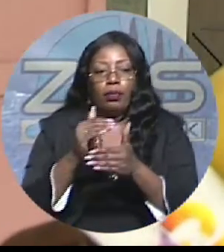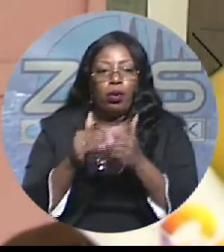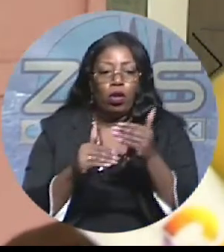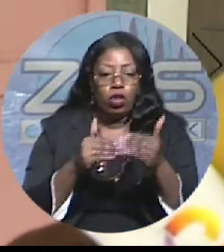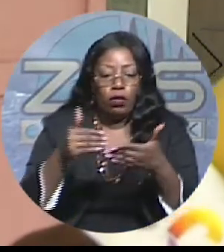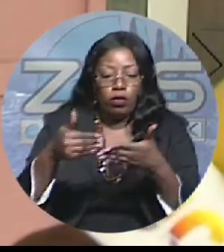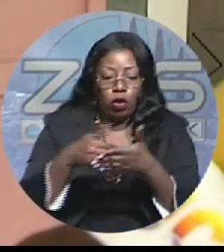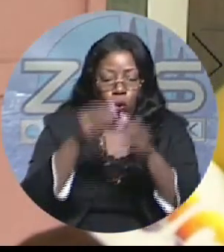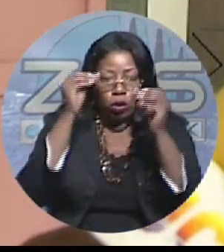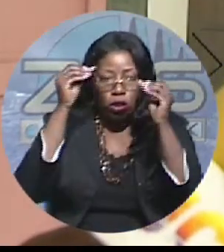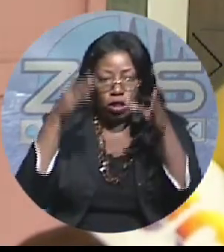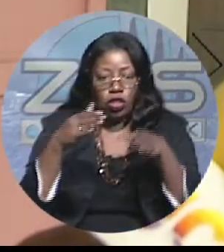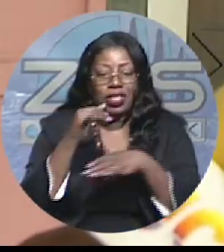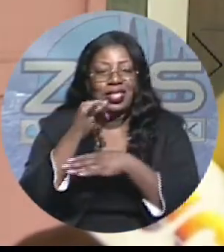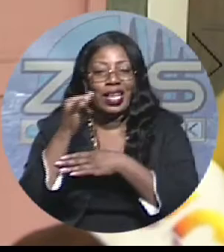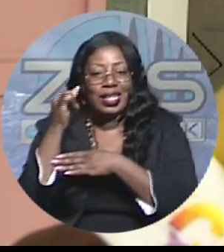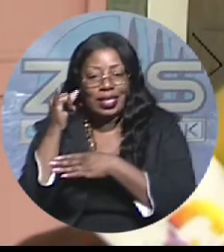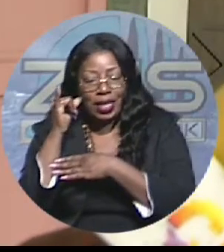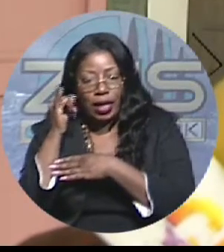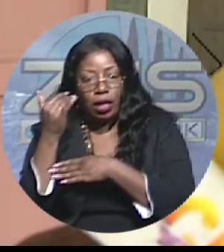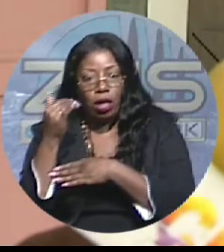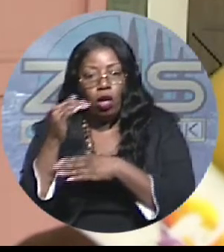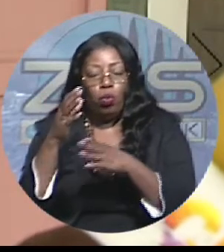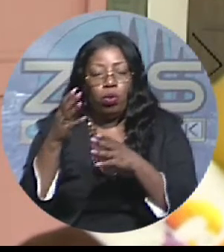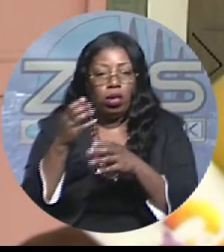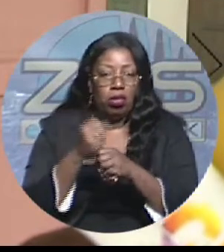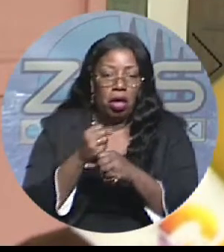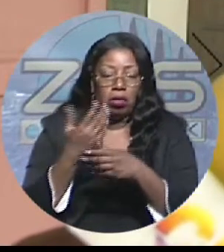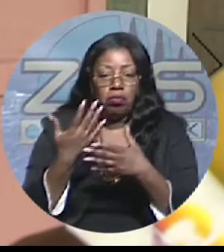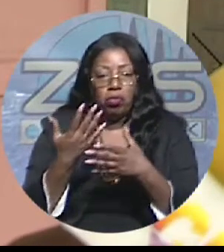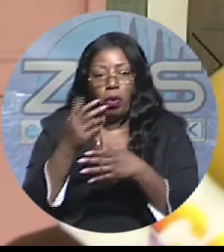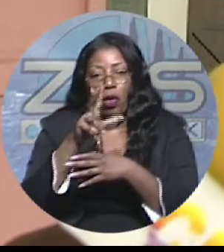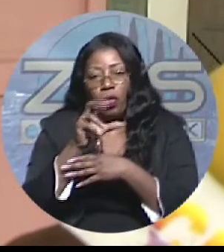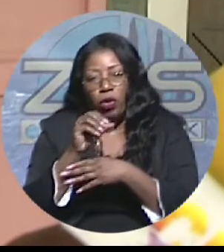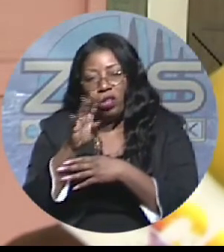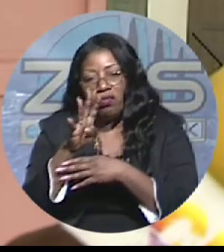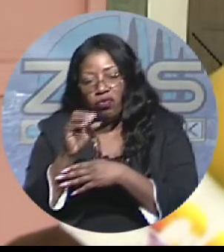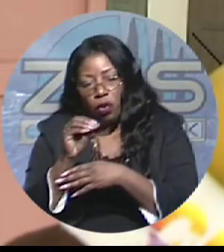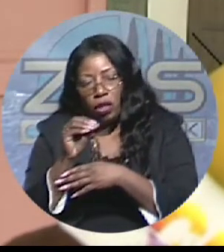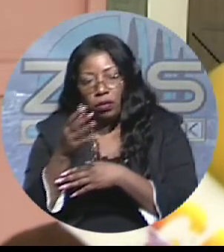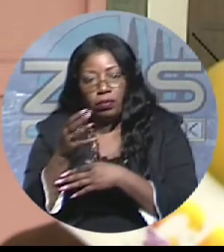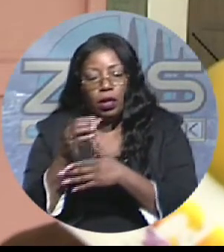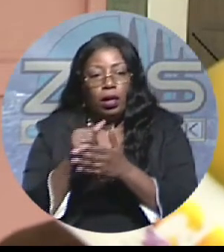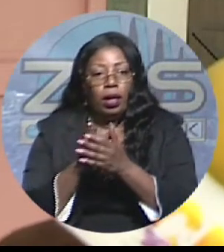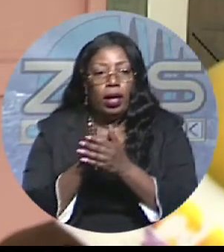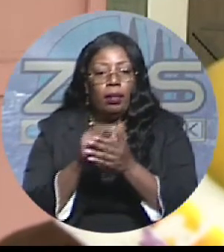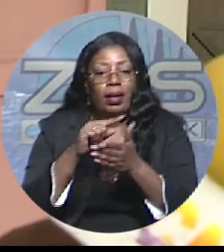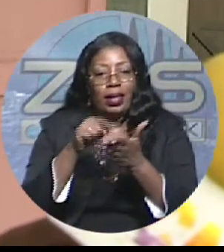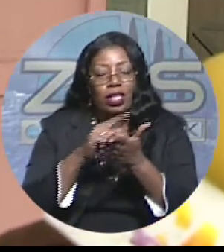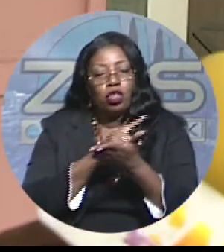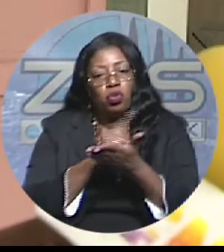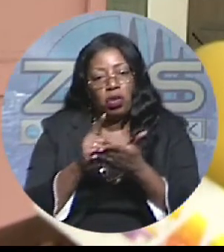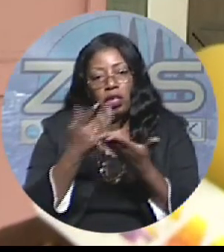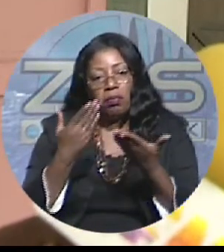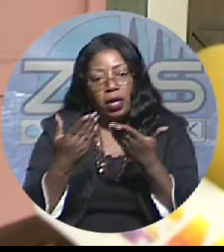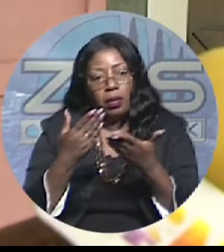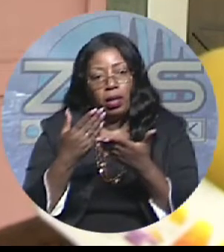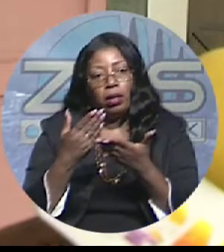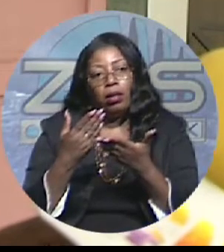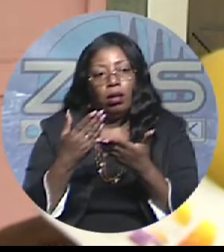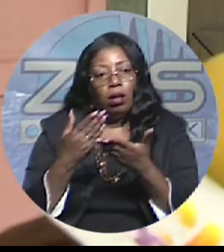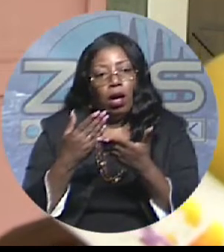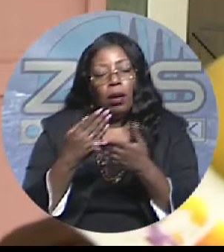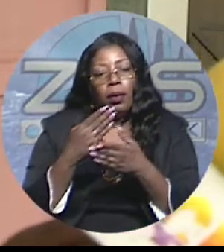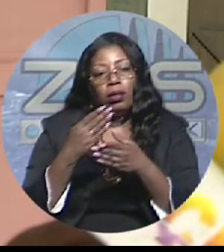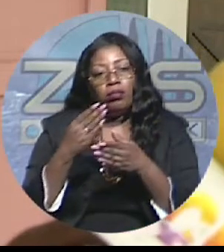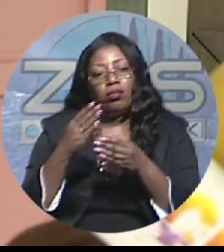the new teachers, yesterday we got probably about 30 or 40, and then this week we expect that we'll get, you know, probably, I think we have